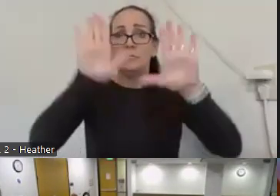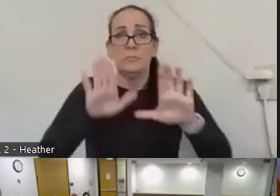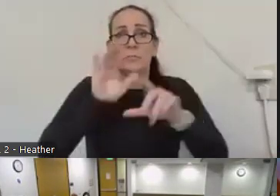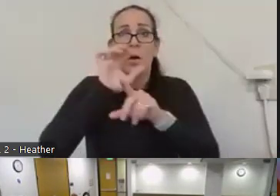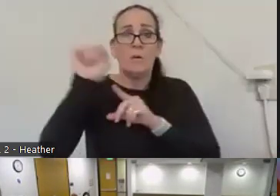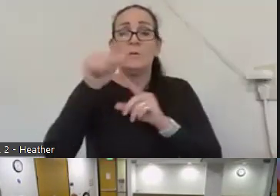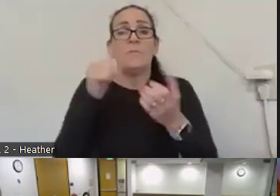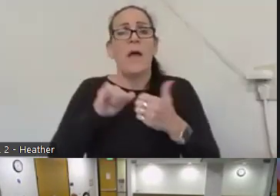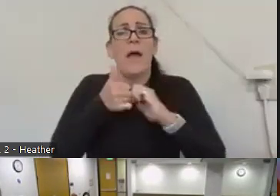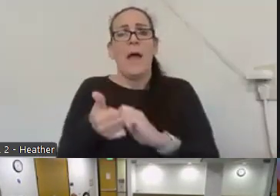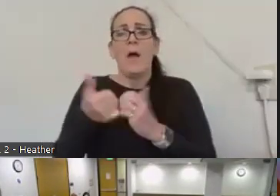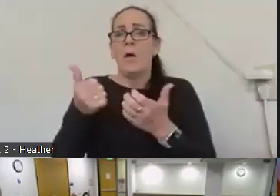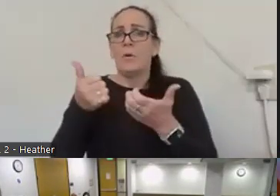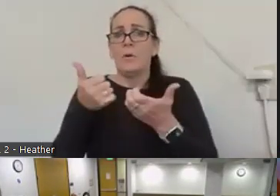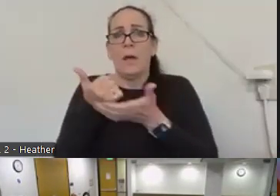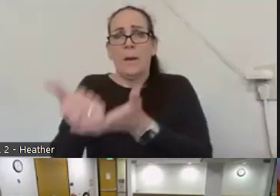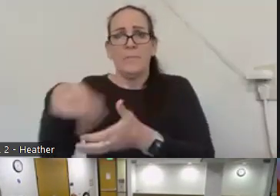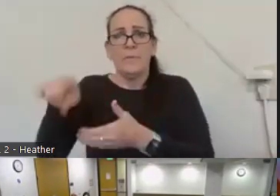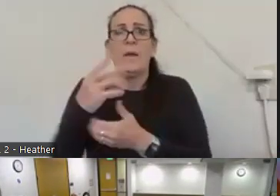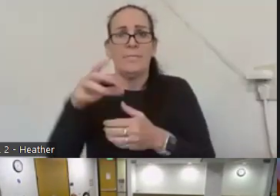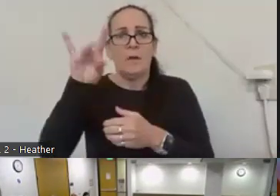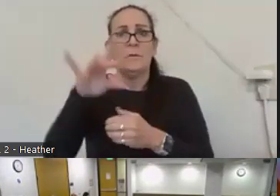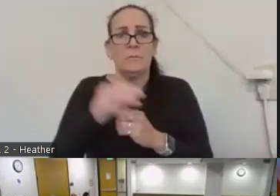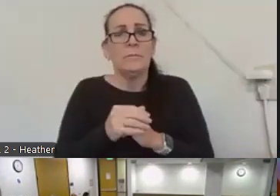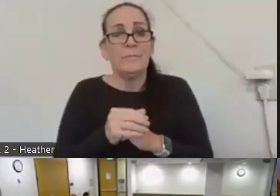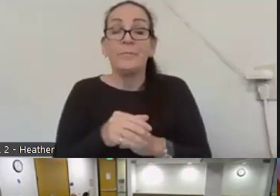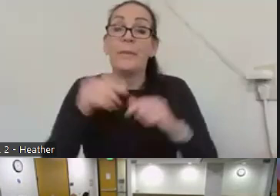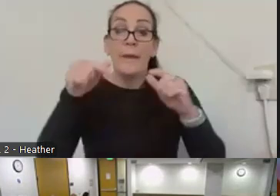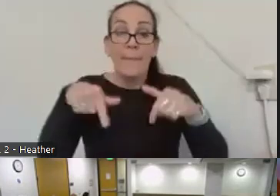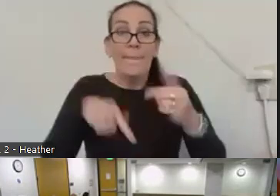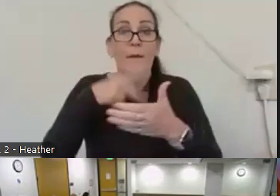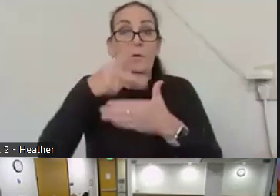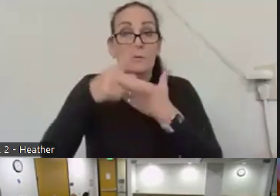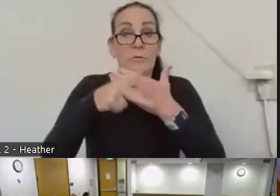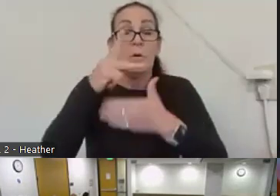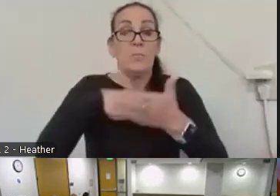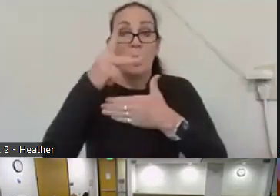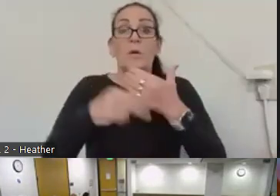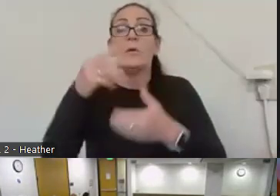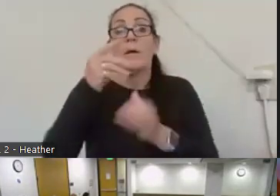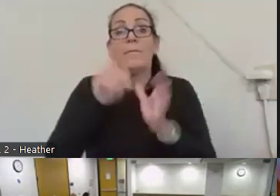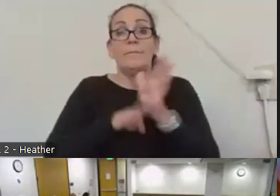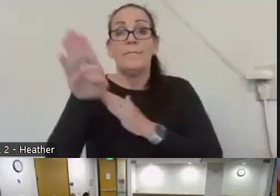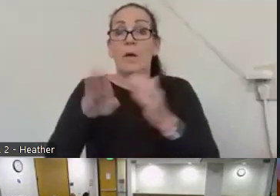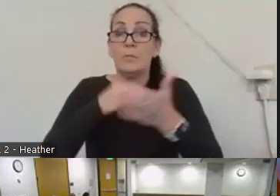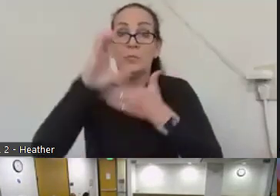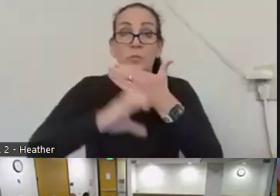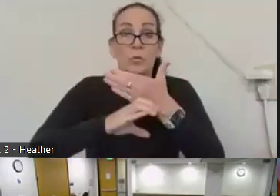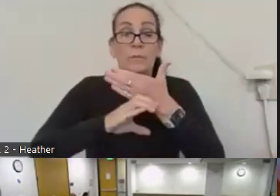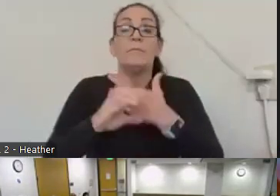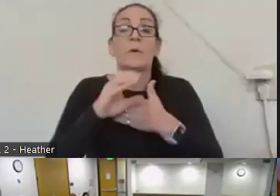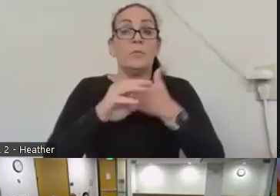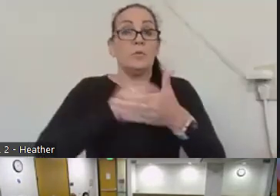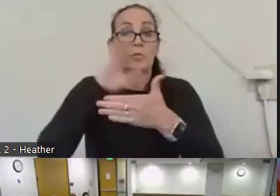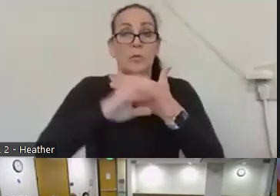Yeah, our project was mostly developed on the curriculum side and developing, the kind of standards there.